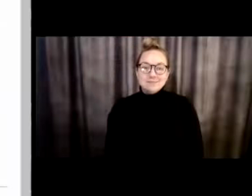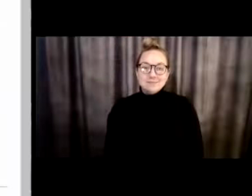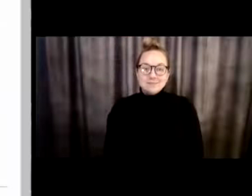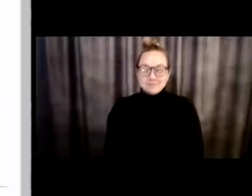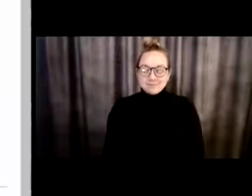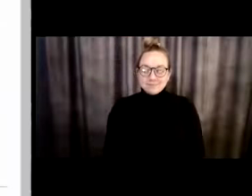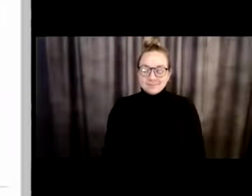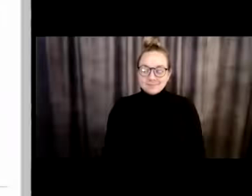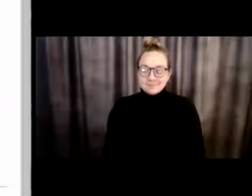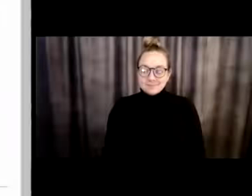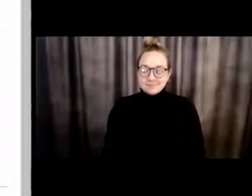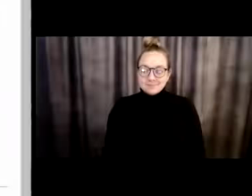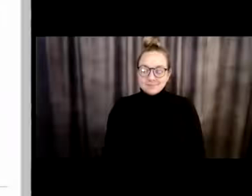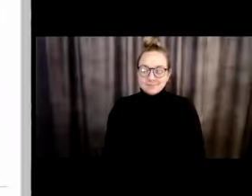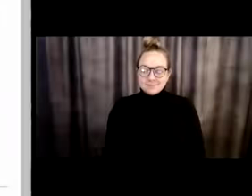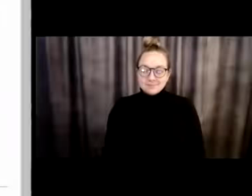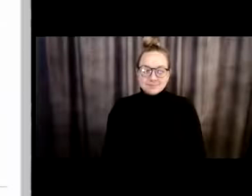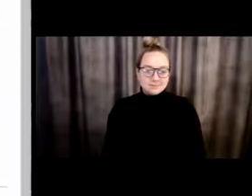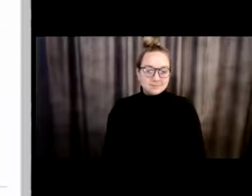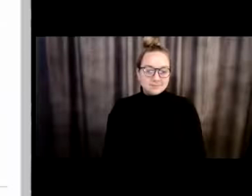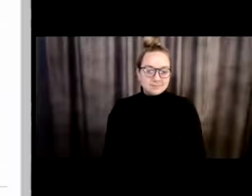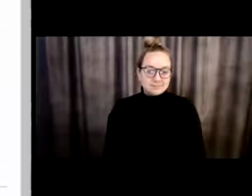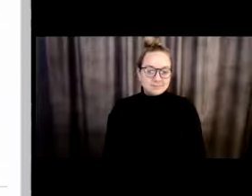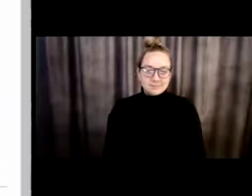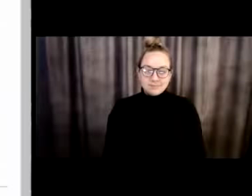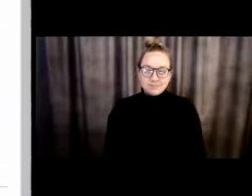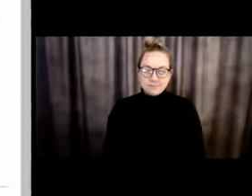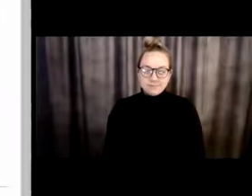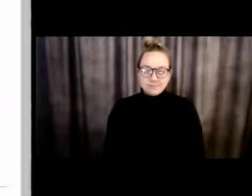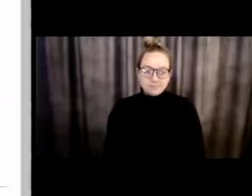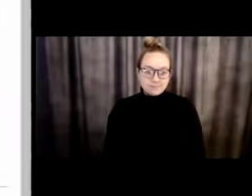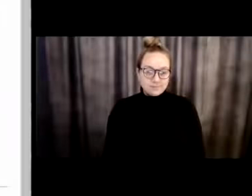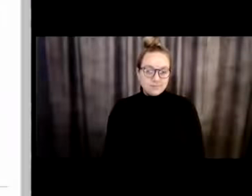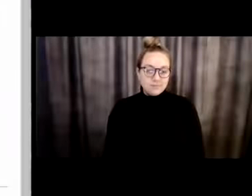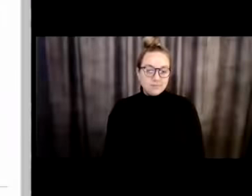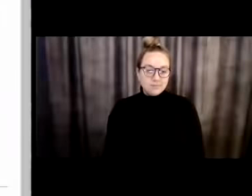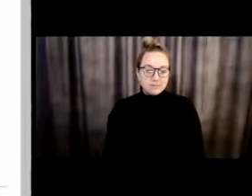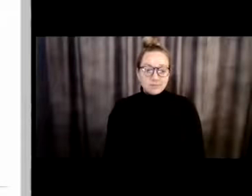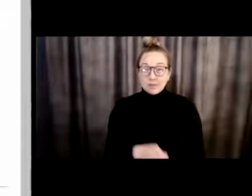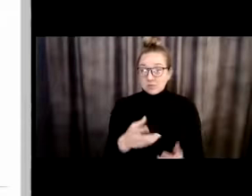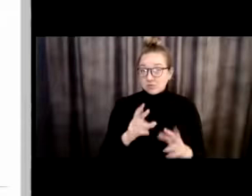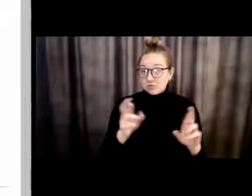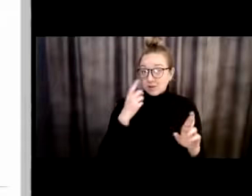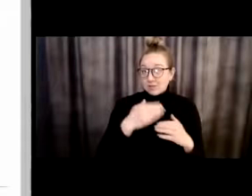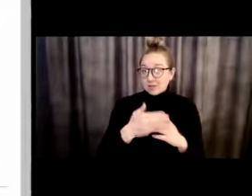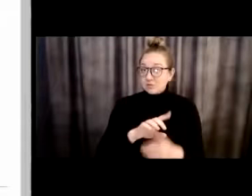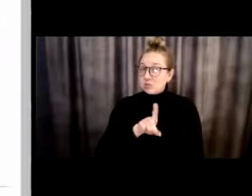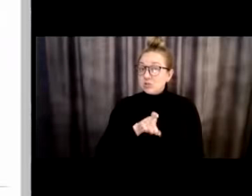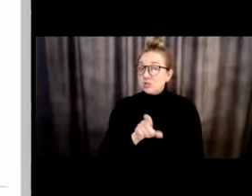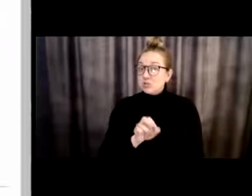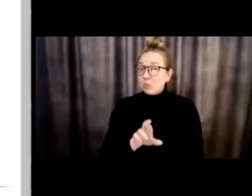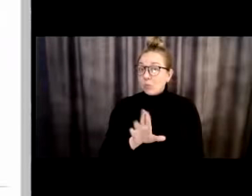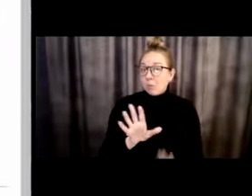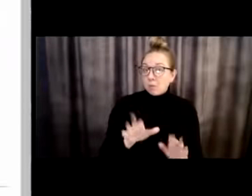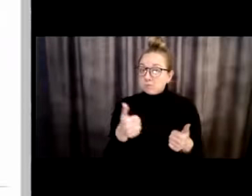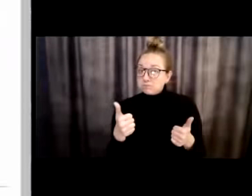I love it. Okay, do folks feel like you want to go to the next question, or are you feeling good? Thumbs up.